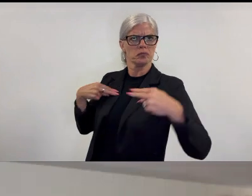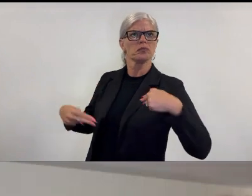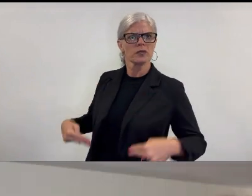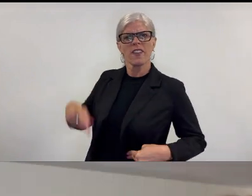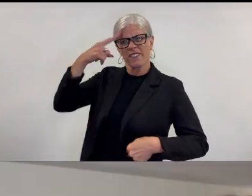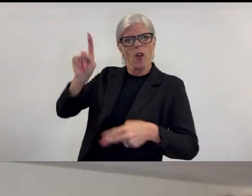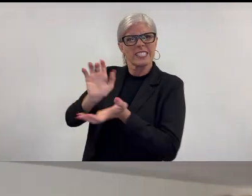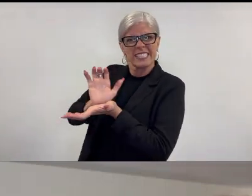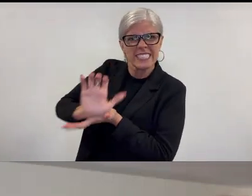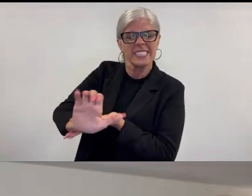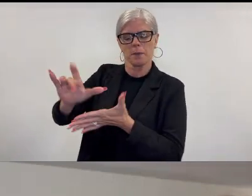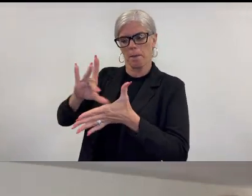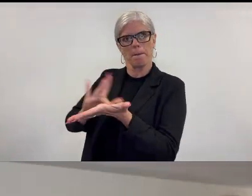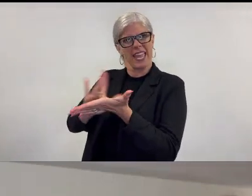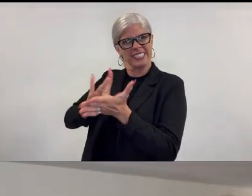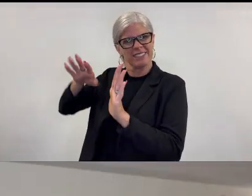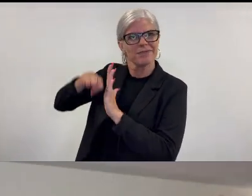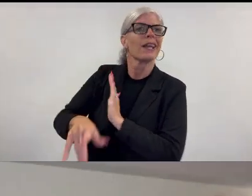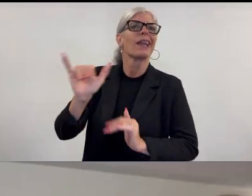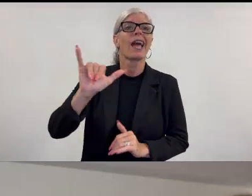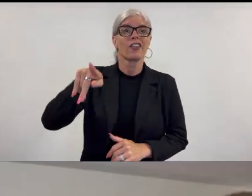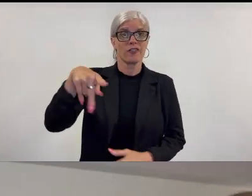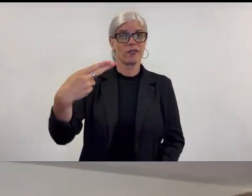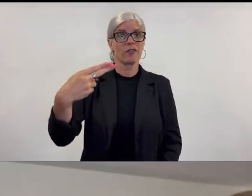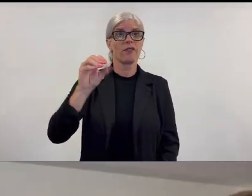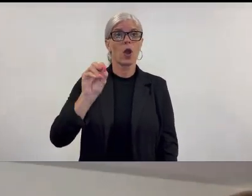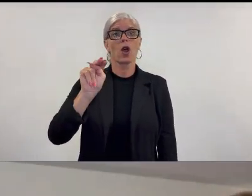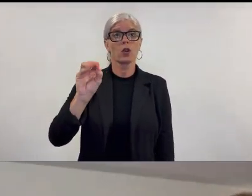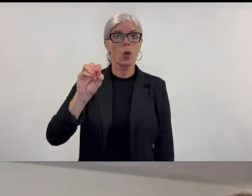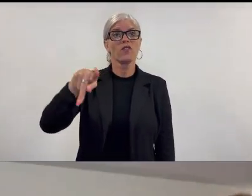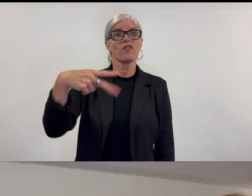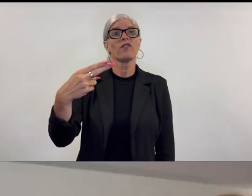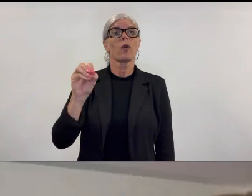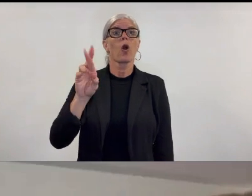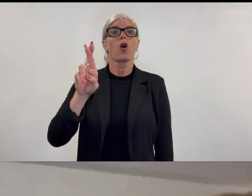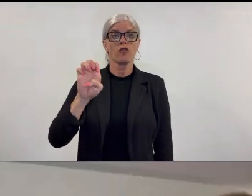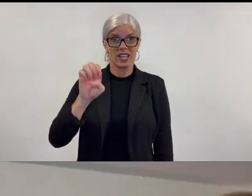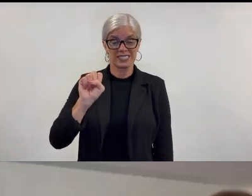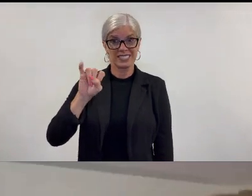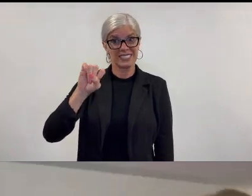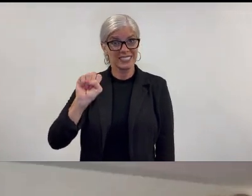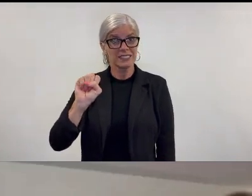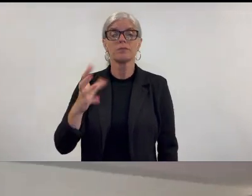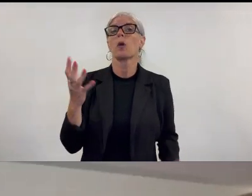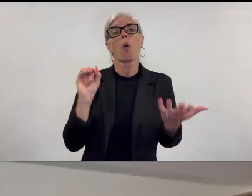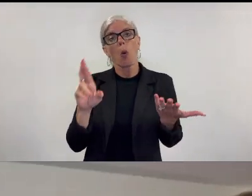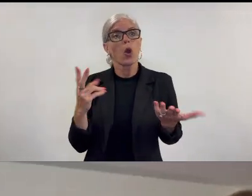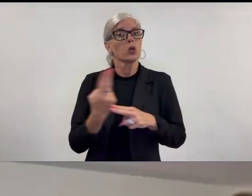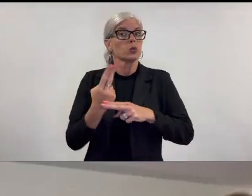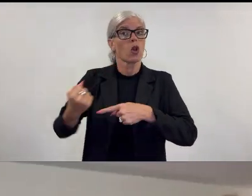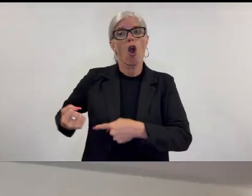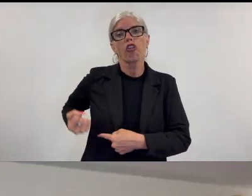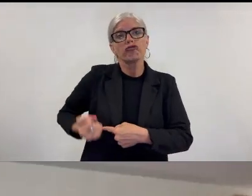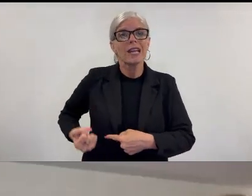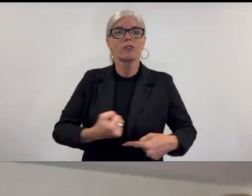use electrical stimulation to drive some medication in, like phonophoresis or ultrasound to drive